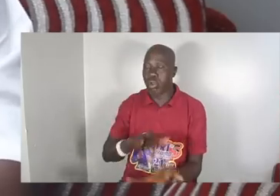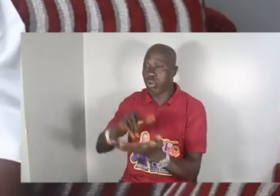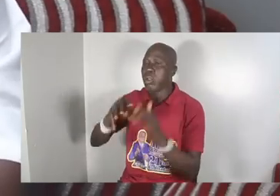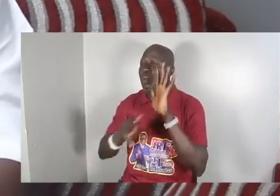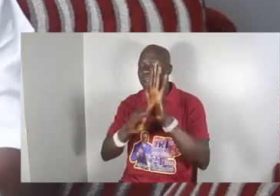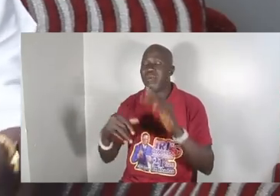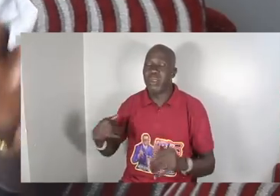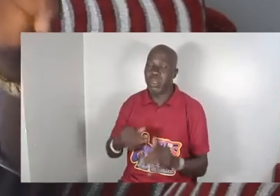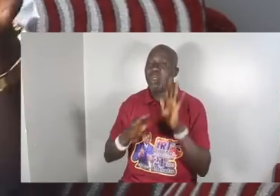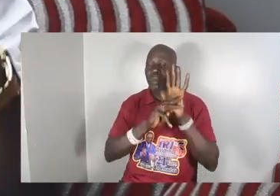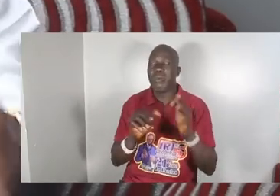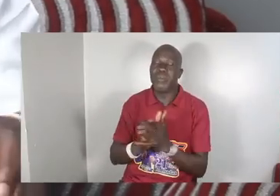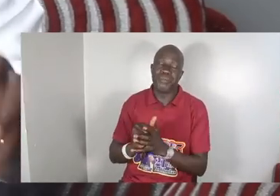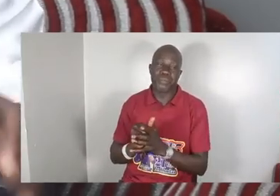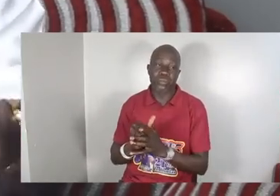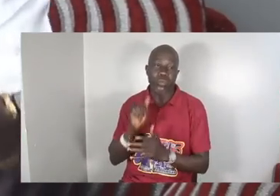Amen.